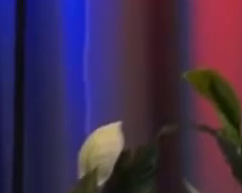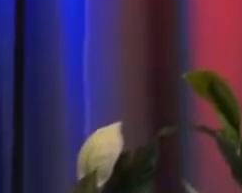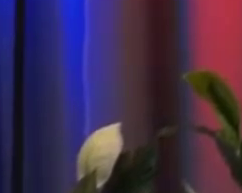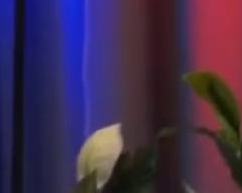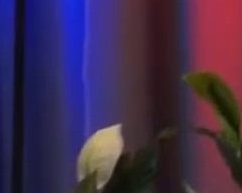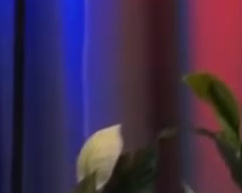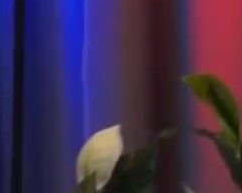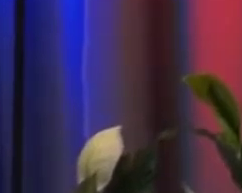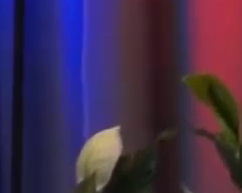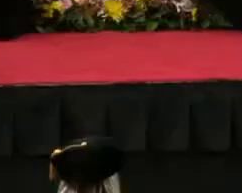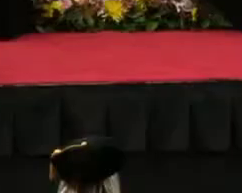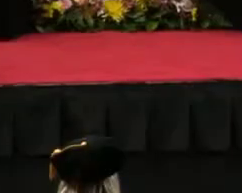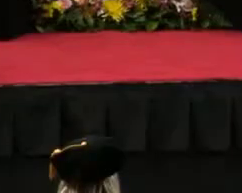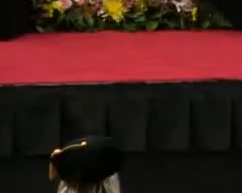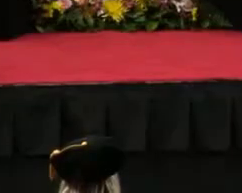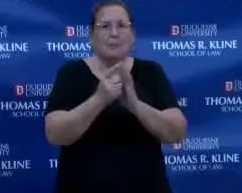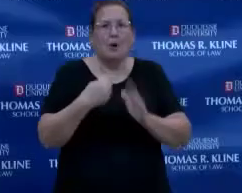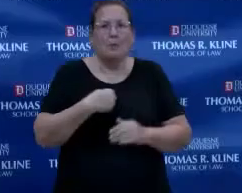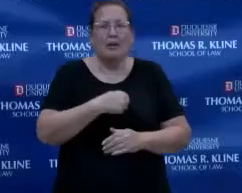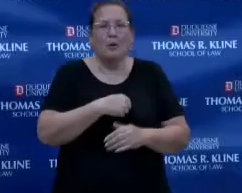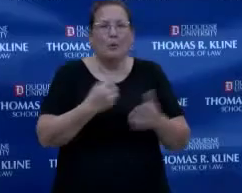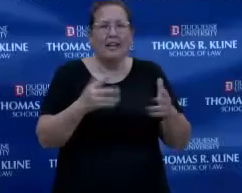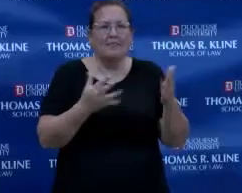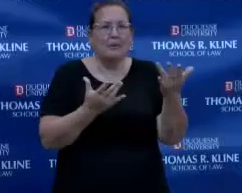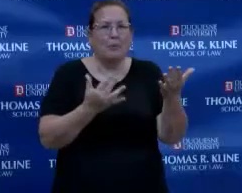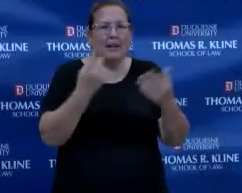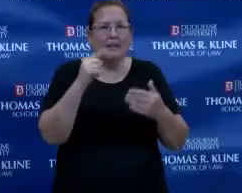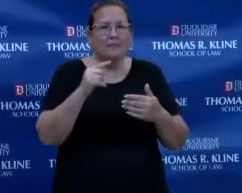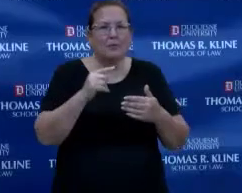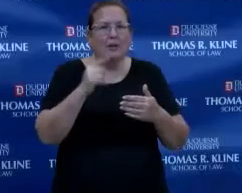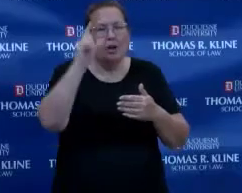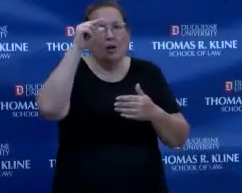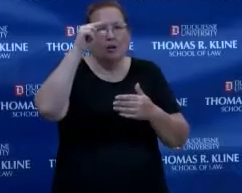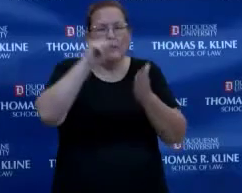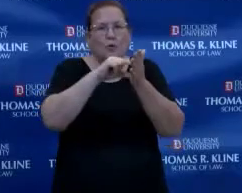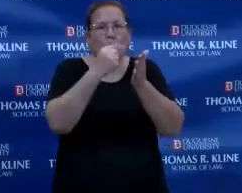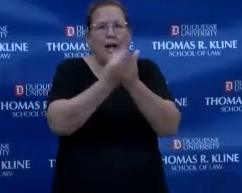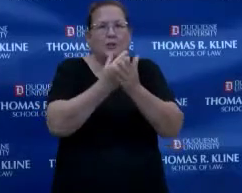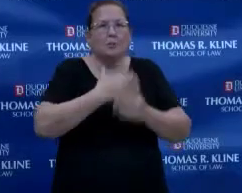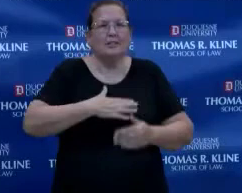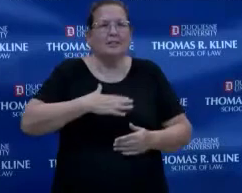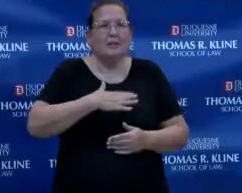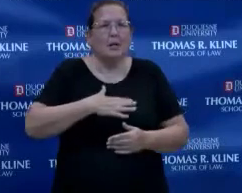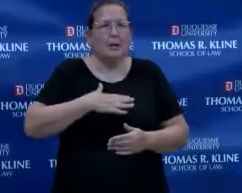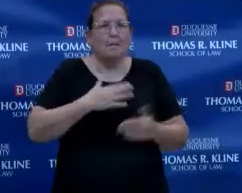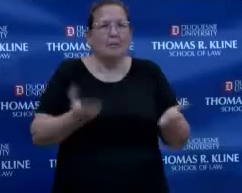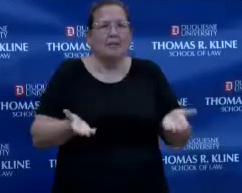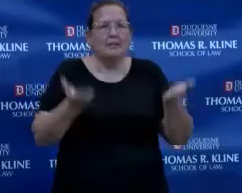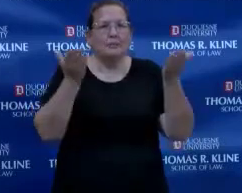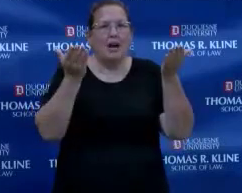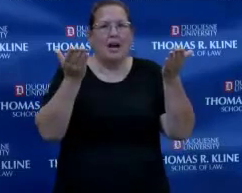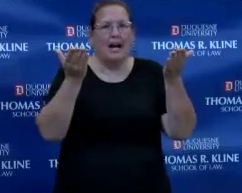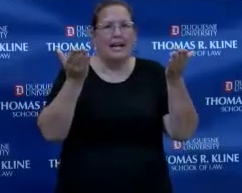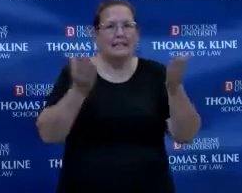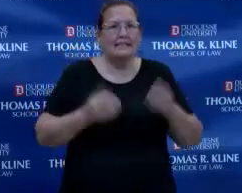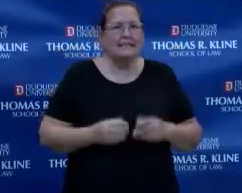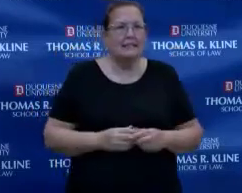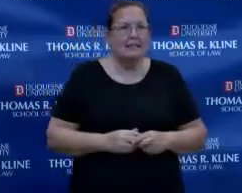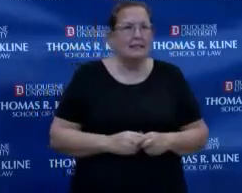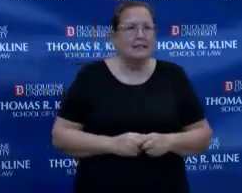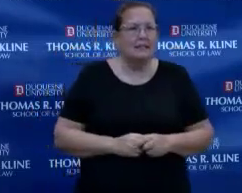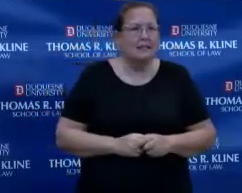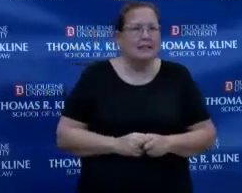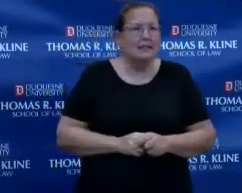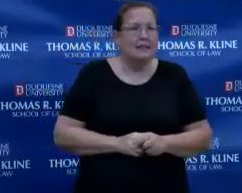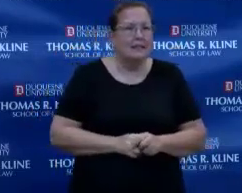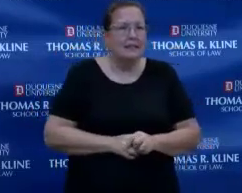This is the moment we've been waiting for. Graduates, can you please rise? Okay, hold